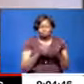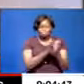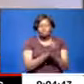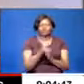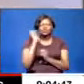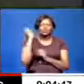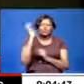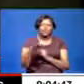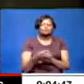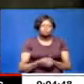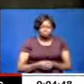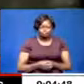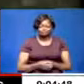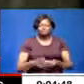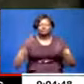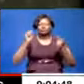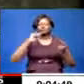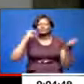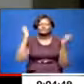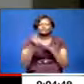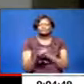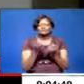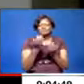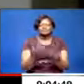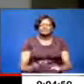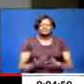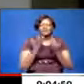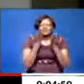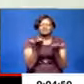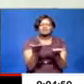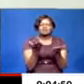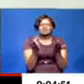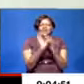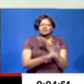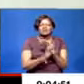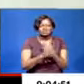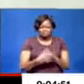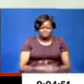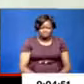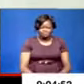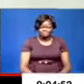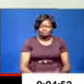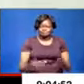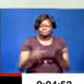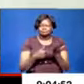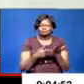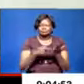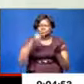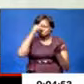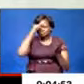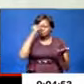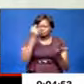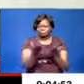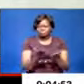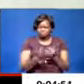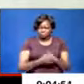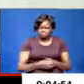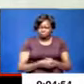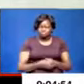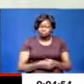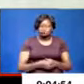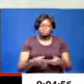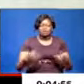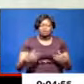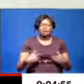a long way in transforming service delivery in the country. The digitization of government services, Your Excellency, has